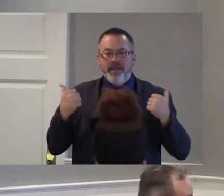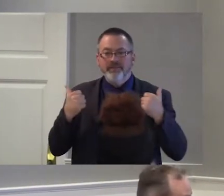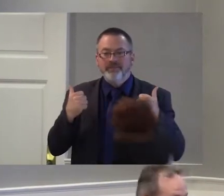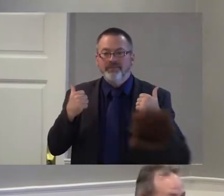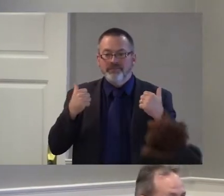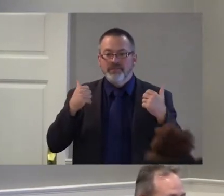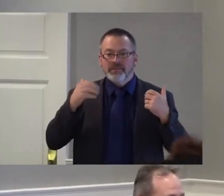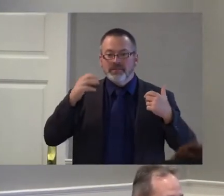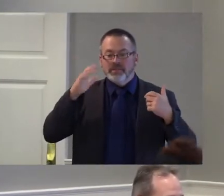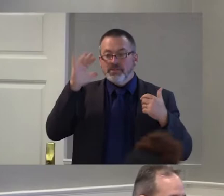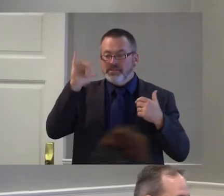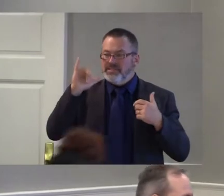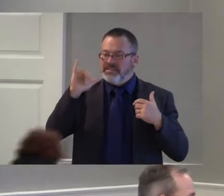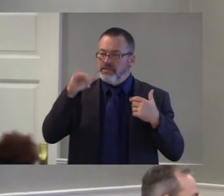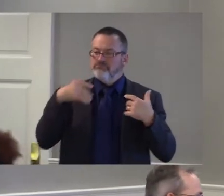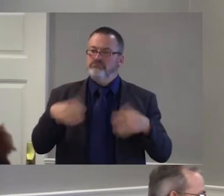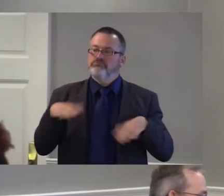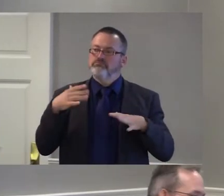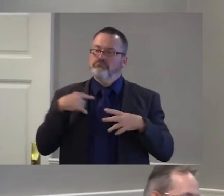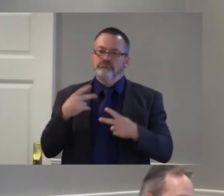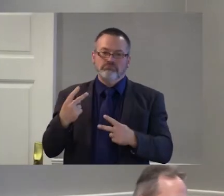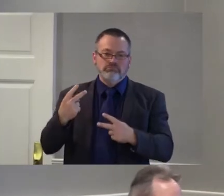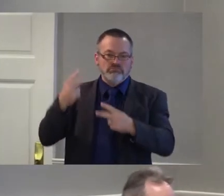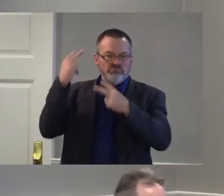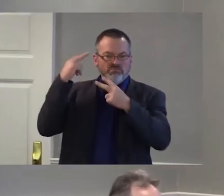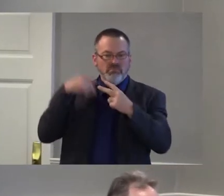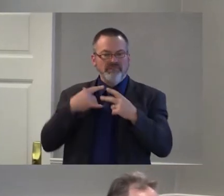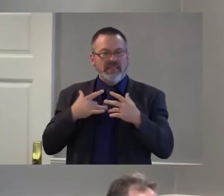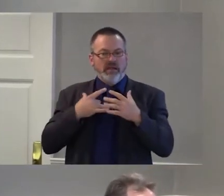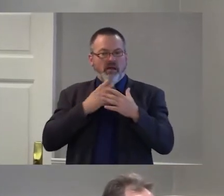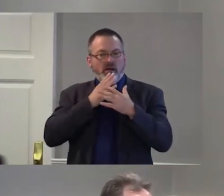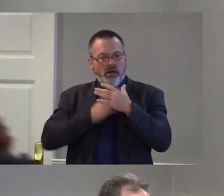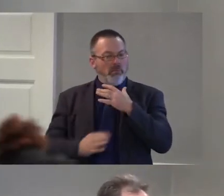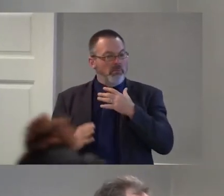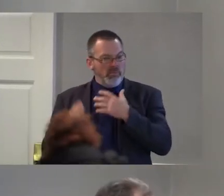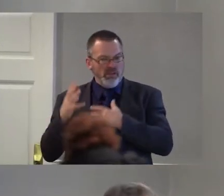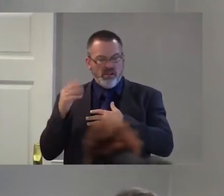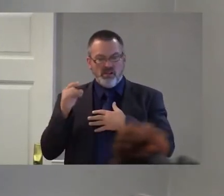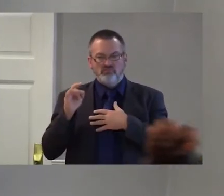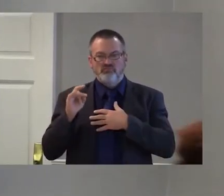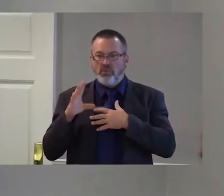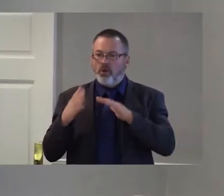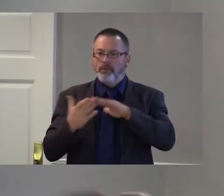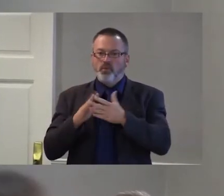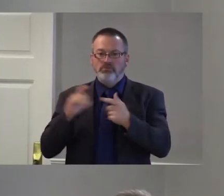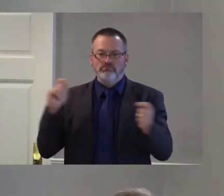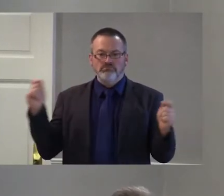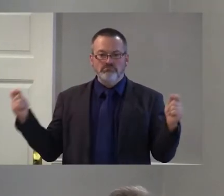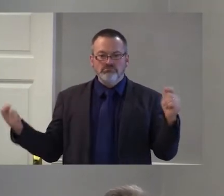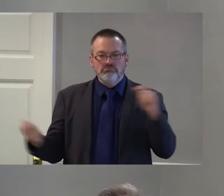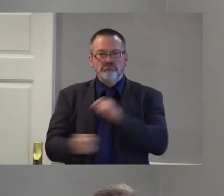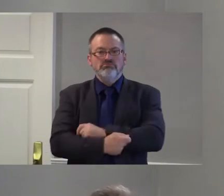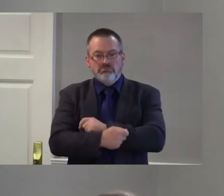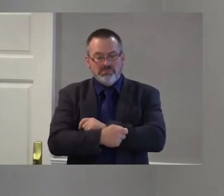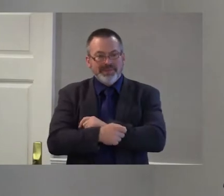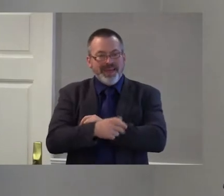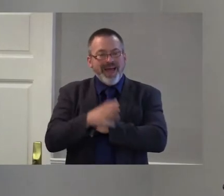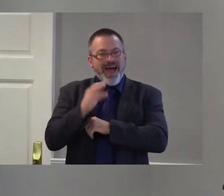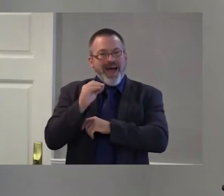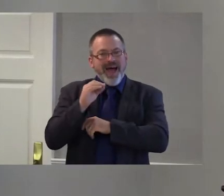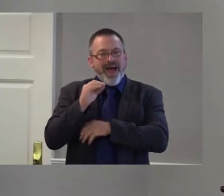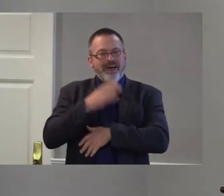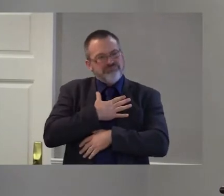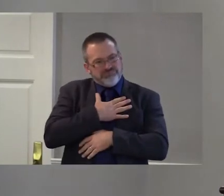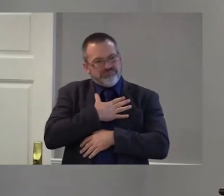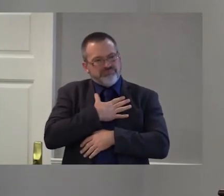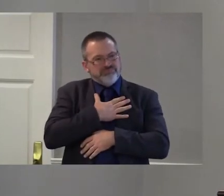reflect on the accomplishments of our community. I pause as we remember those who we've lost. And I am